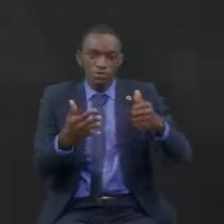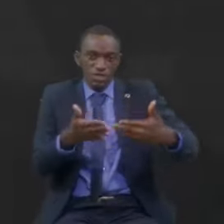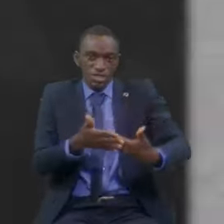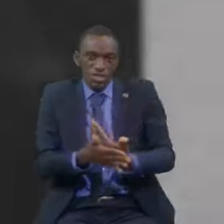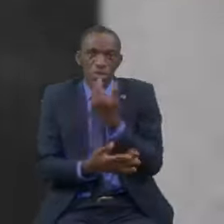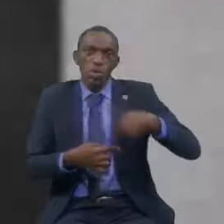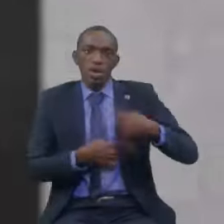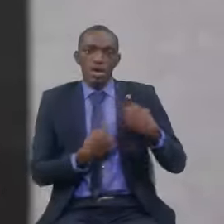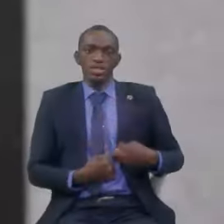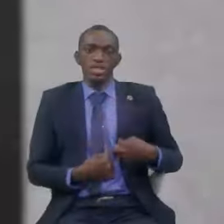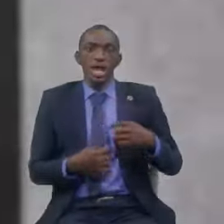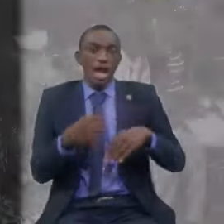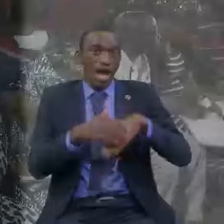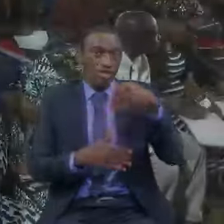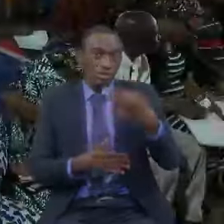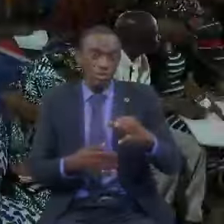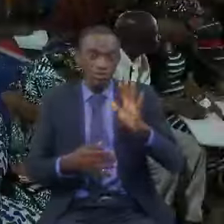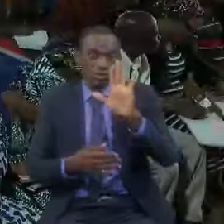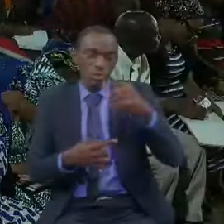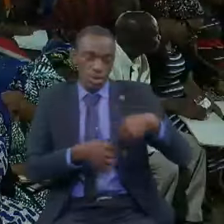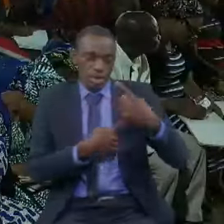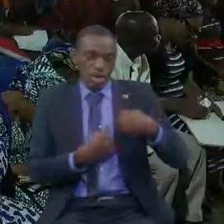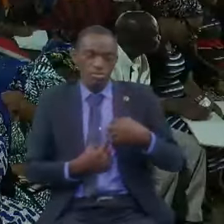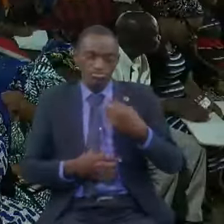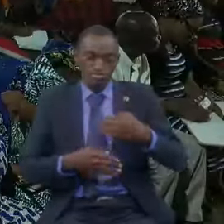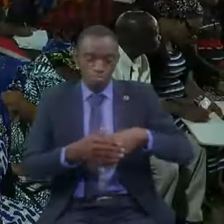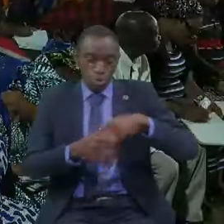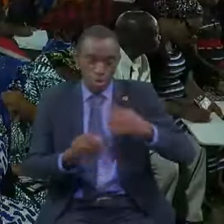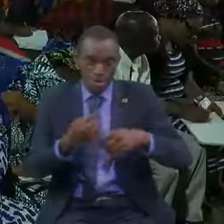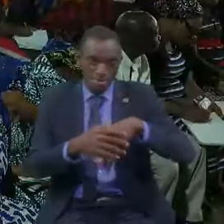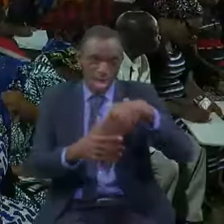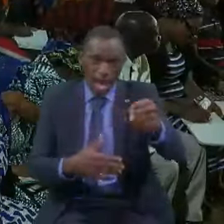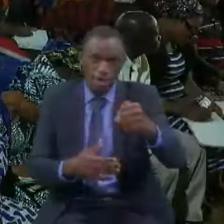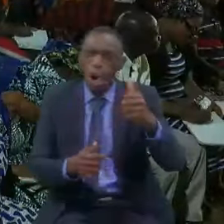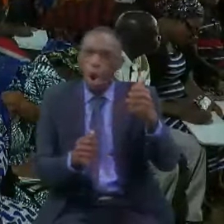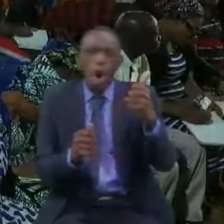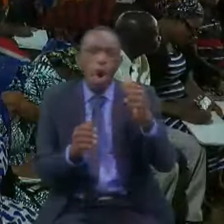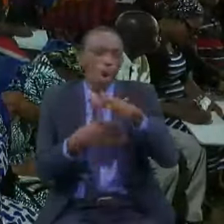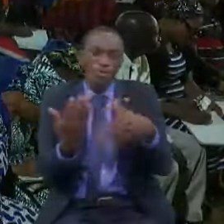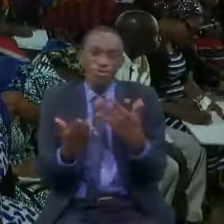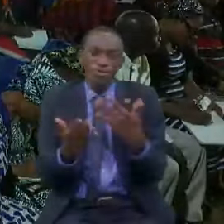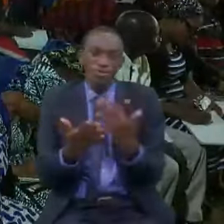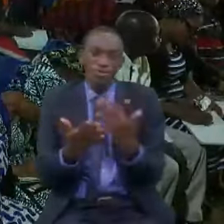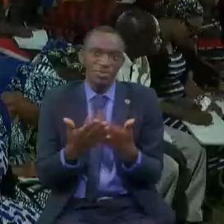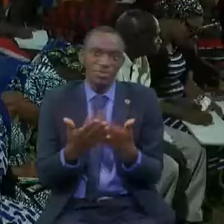proceeds all things. Anything done, if your heart is weak, your life is